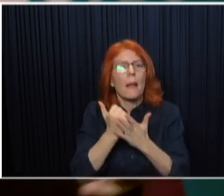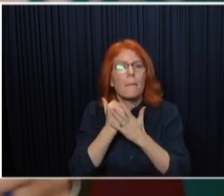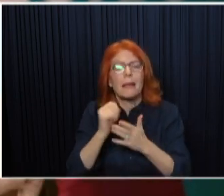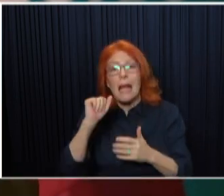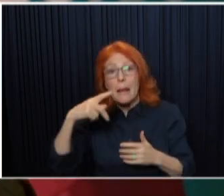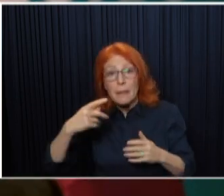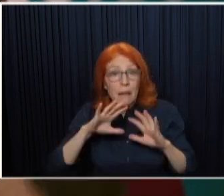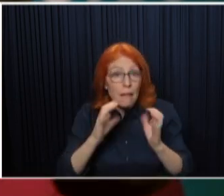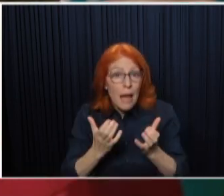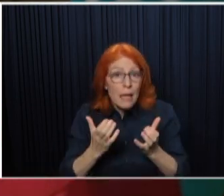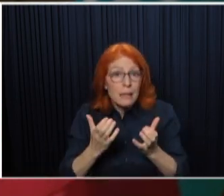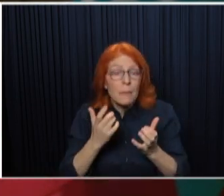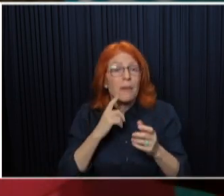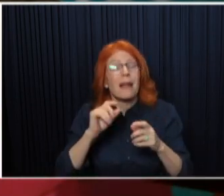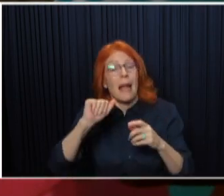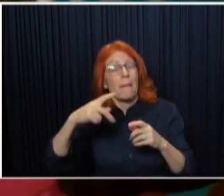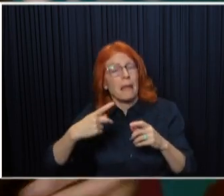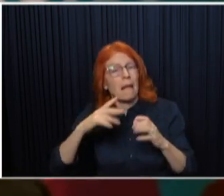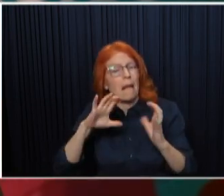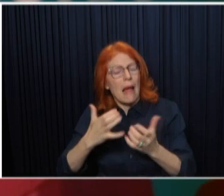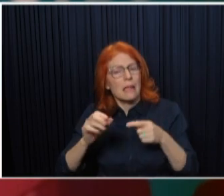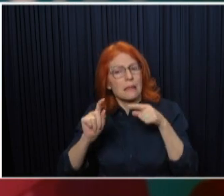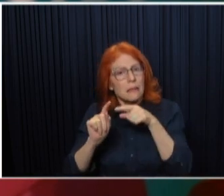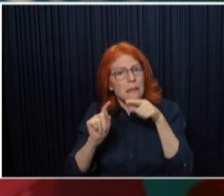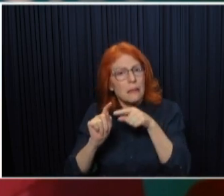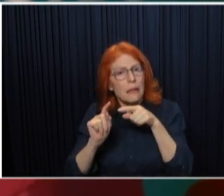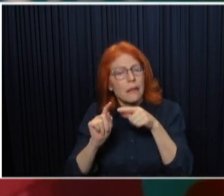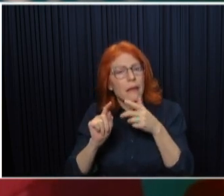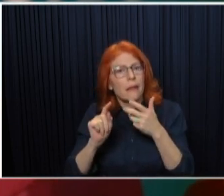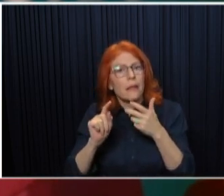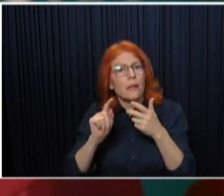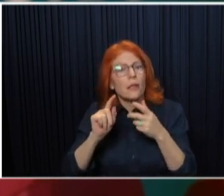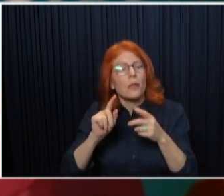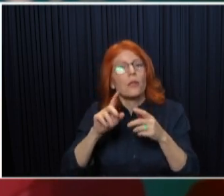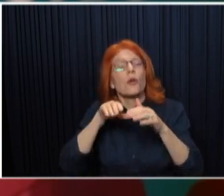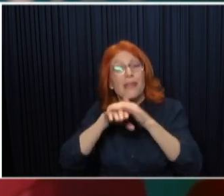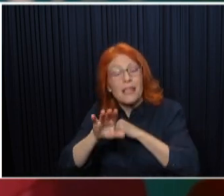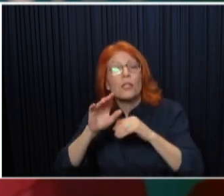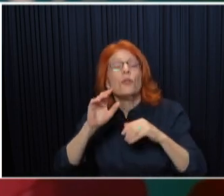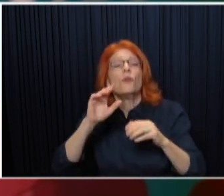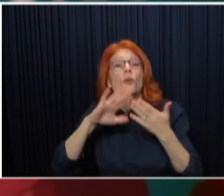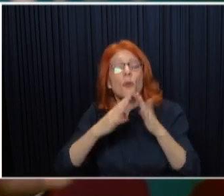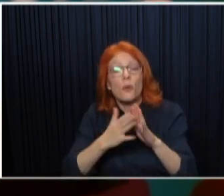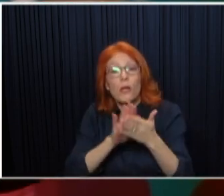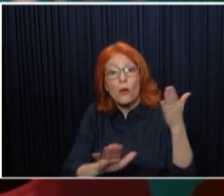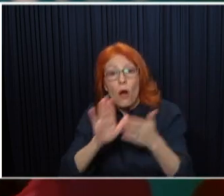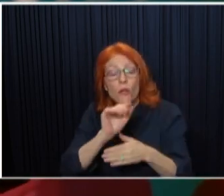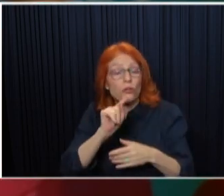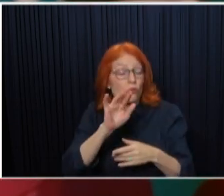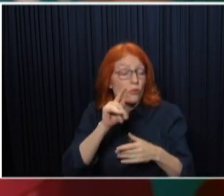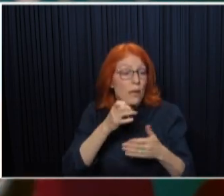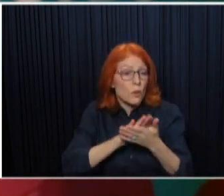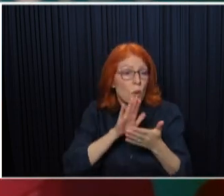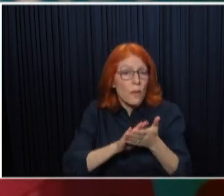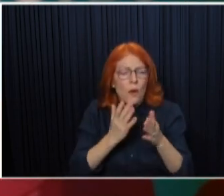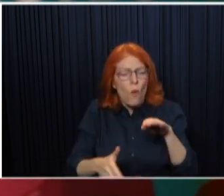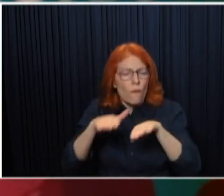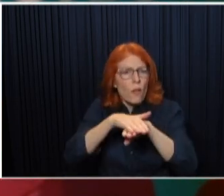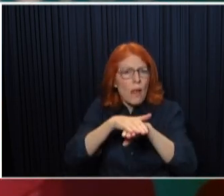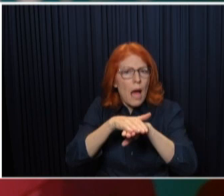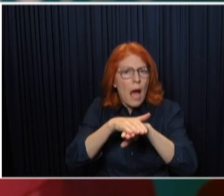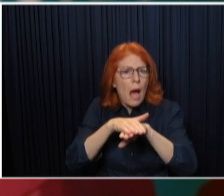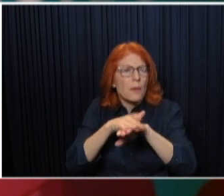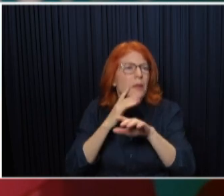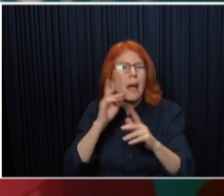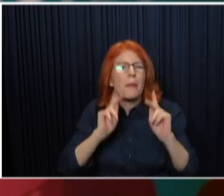AP classes, only AP classes going to community colleges as well. The same with trade school. There's an overlap because people progress